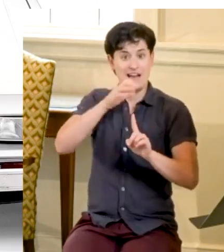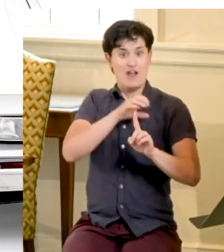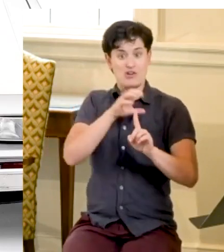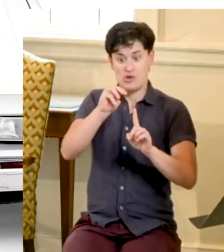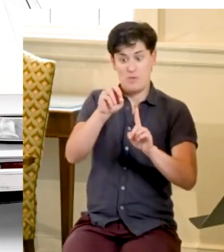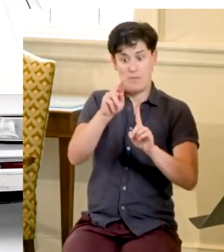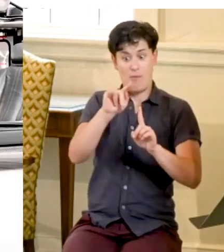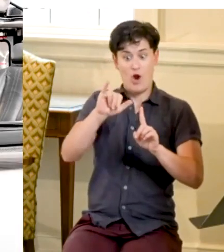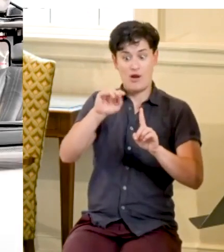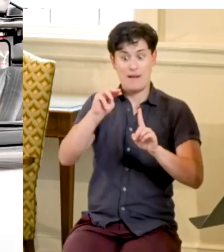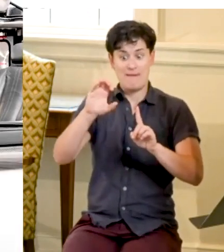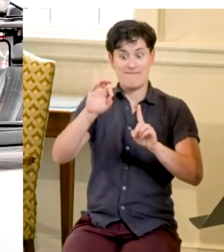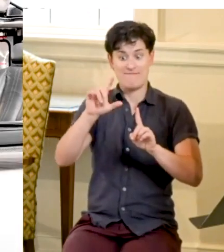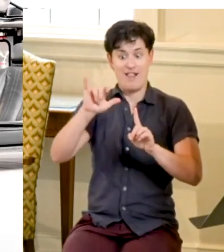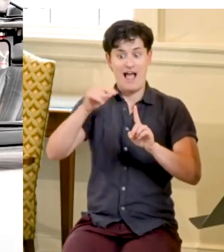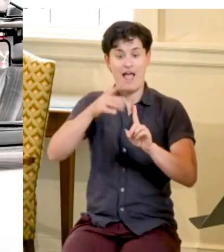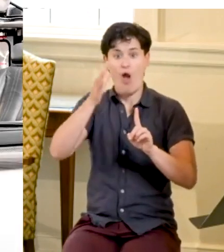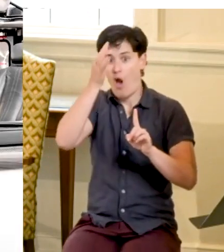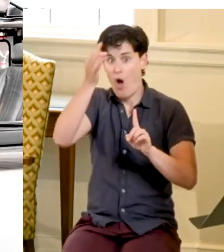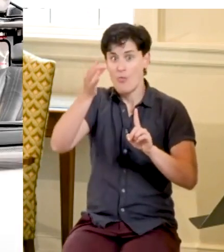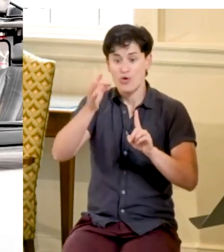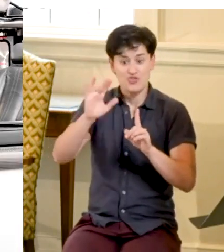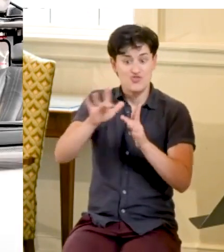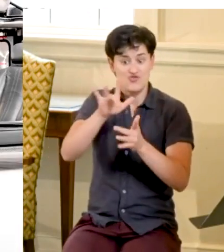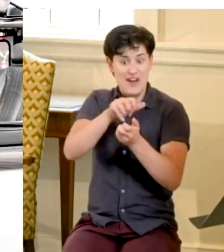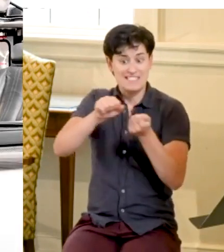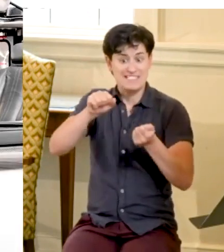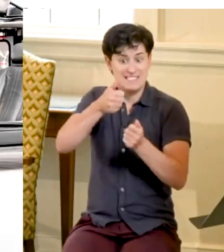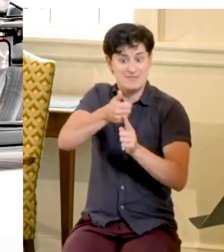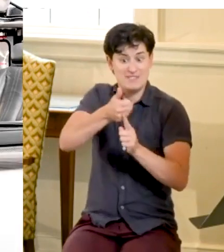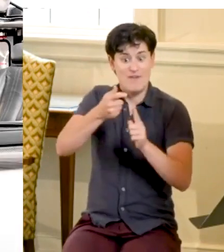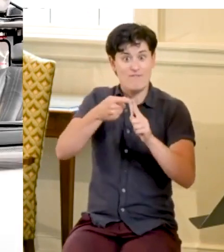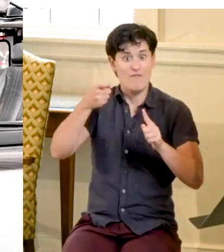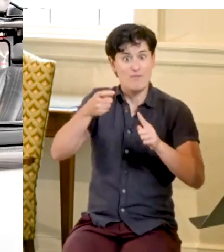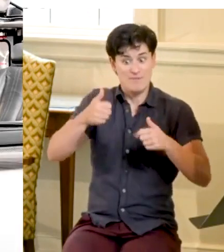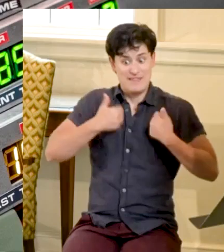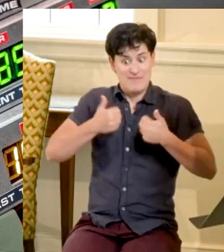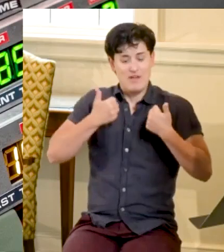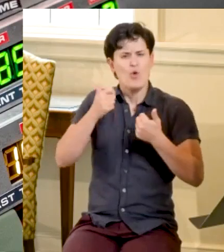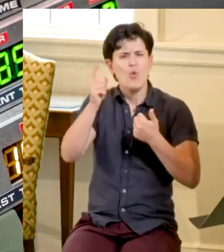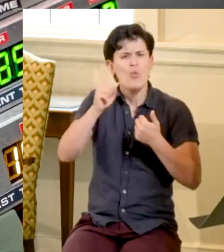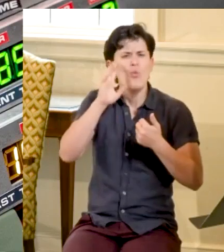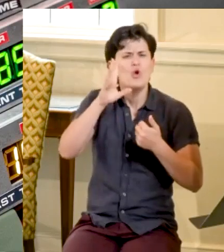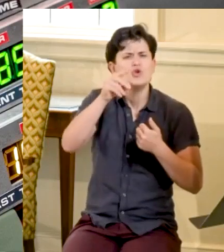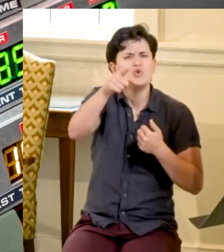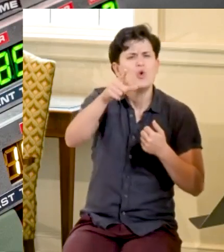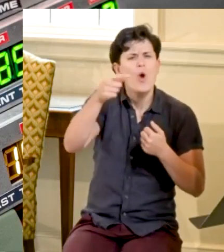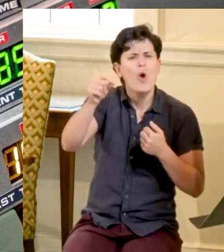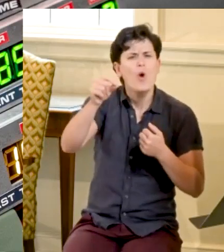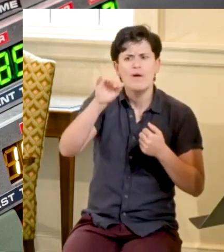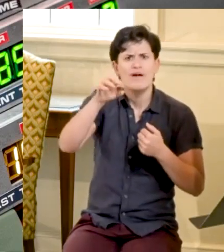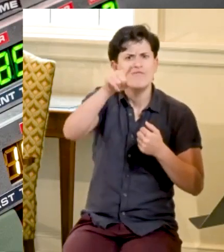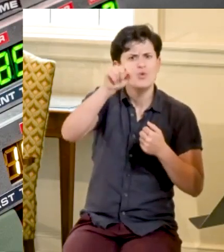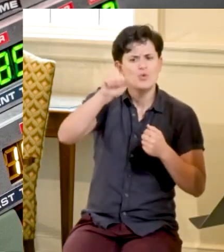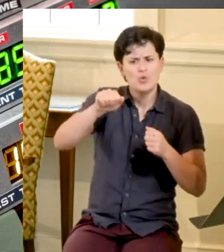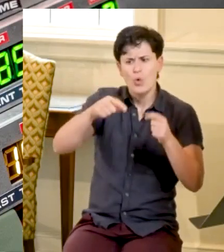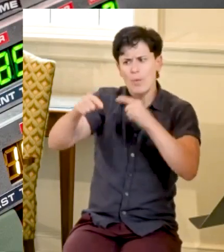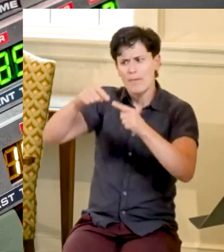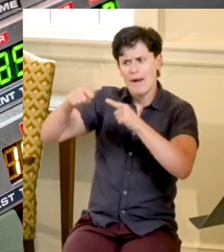go? If you could go back to that younger, wide-eyed version of yourself, full of